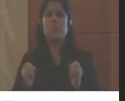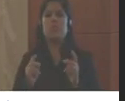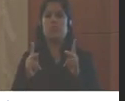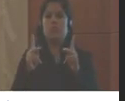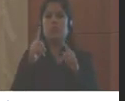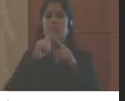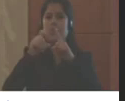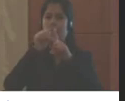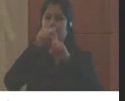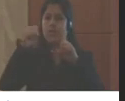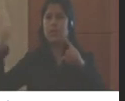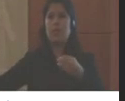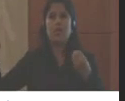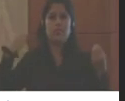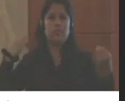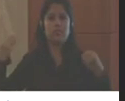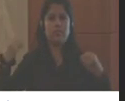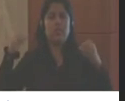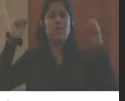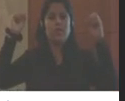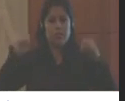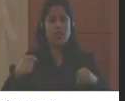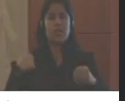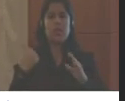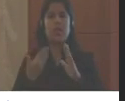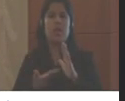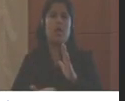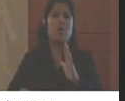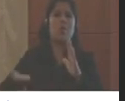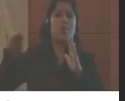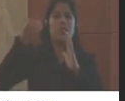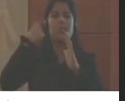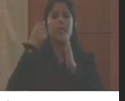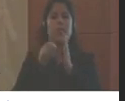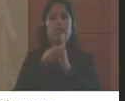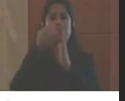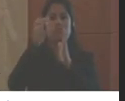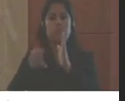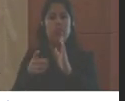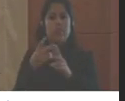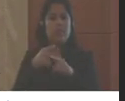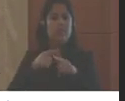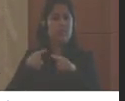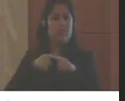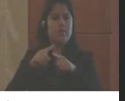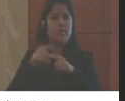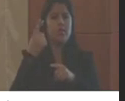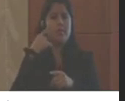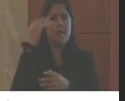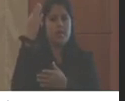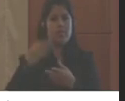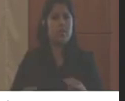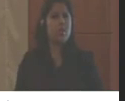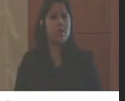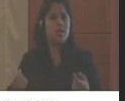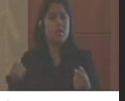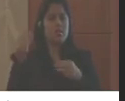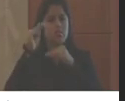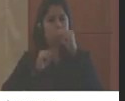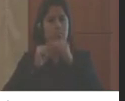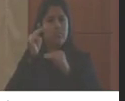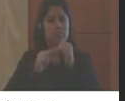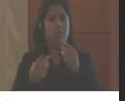for efficient and timely warning national system. We would like to increase investment on prevention and